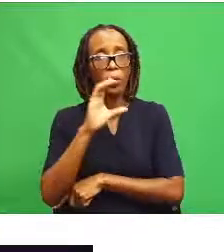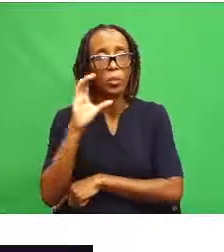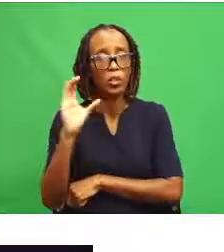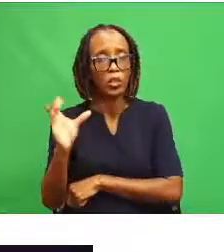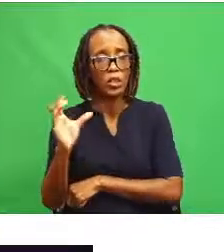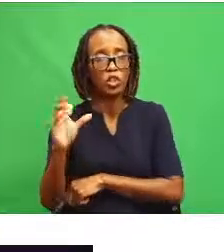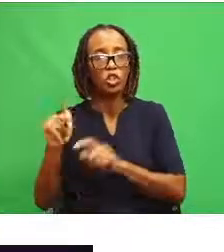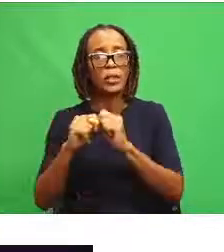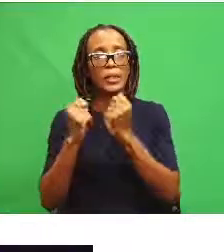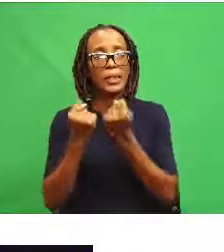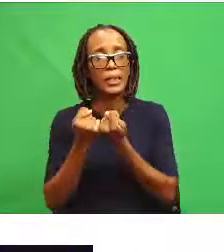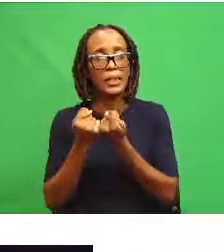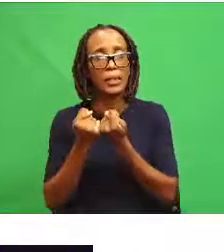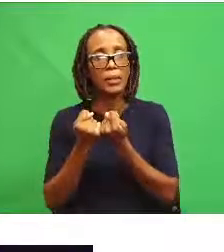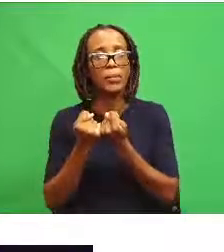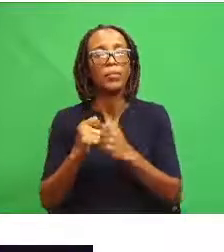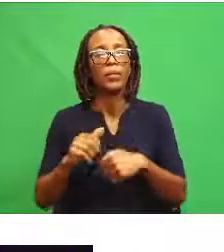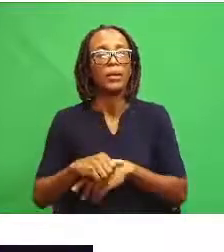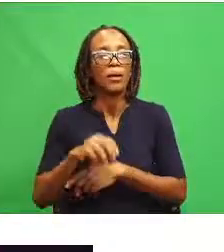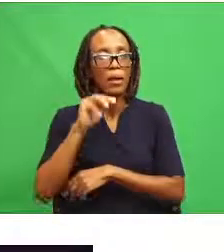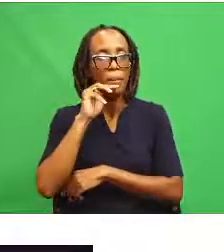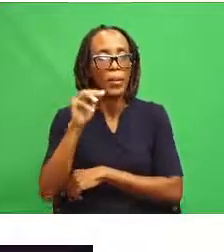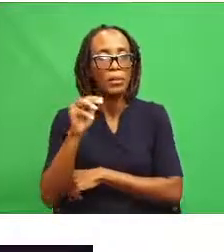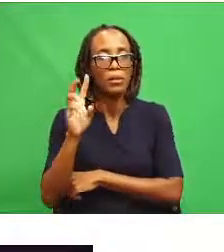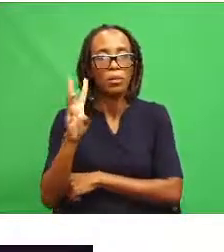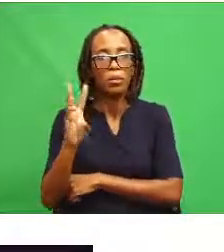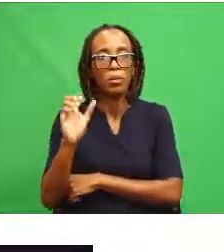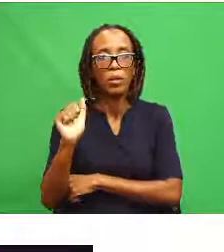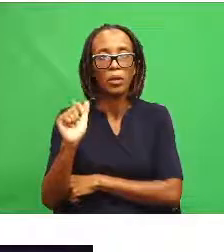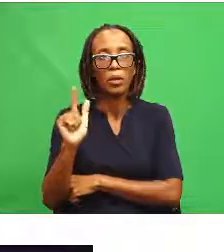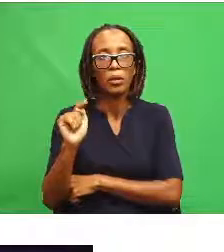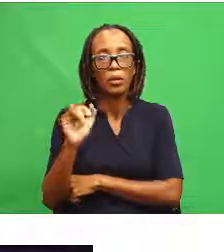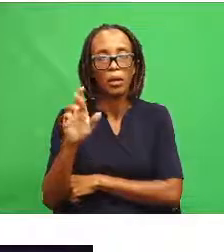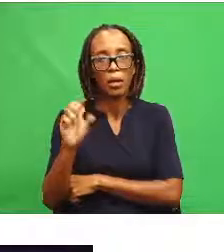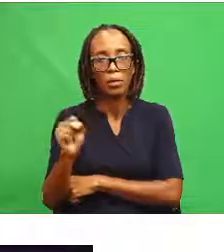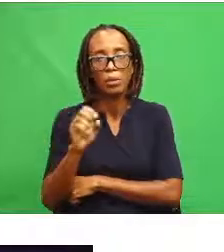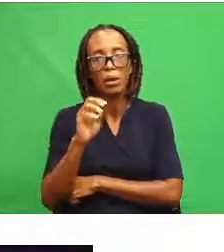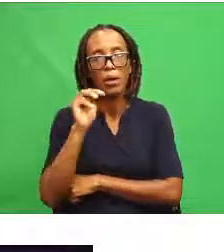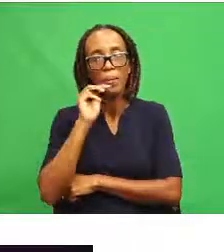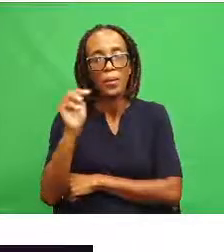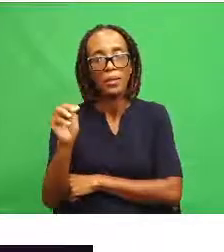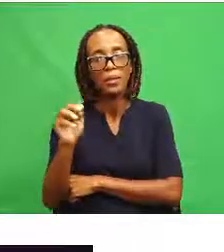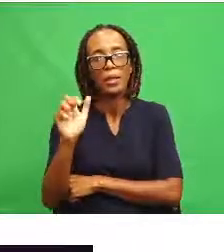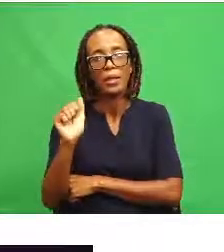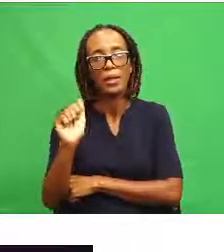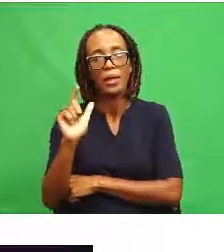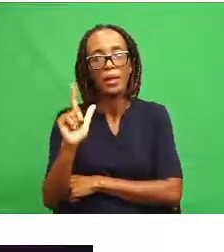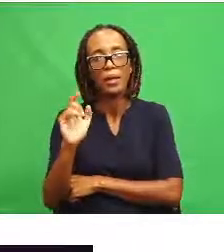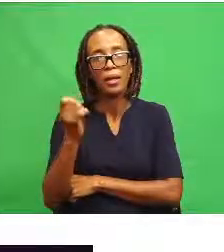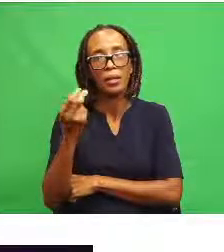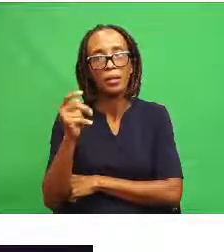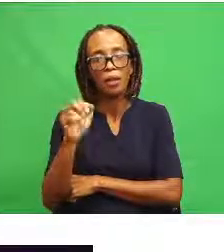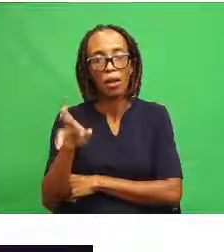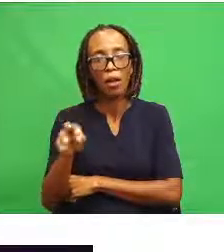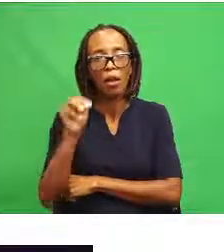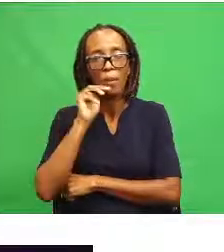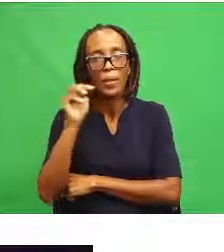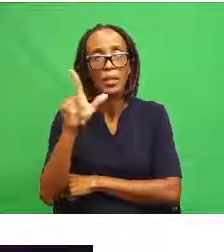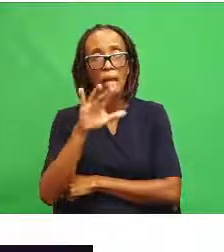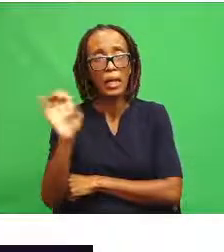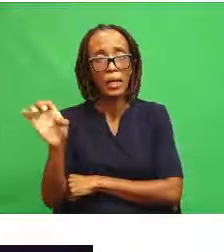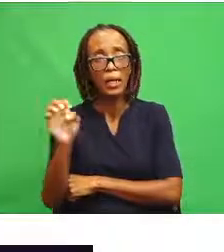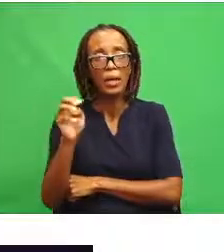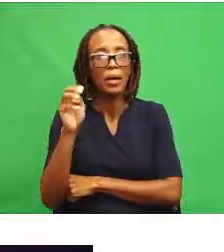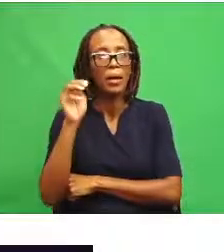team, Mrs. Natalie Walters, Mrs. Talia Alexander, Ms. Candice Lee, Ms. Chanel